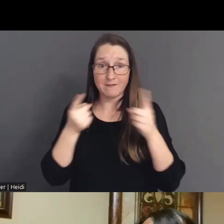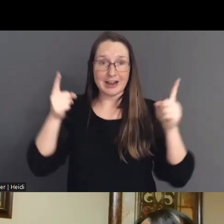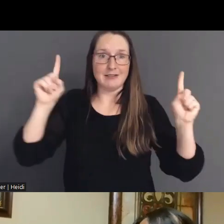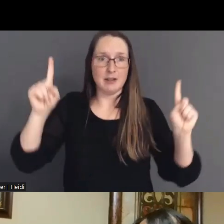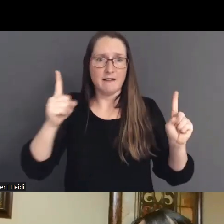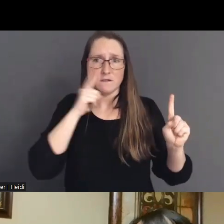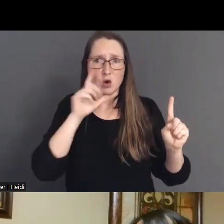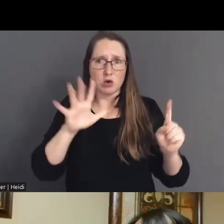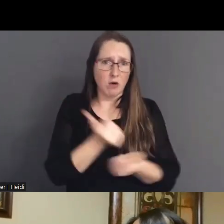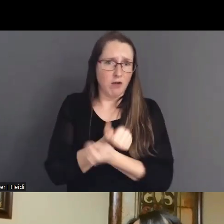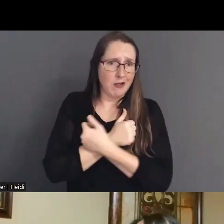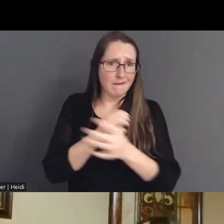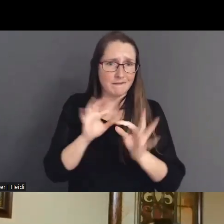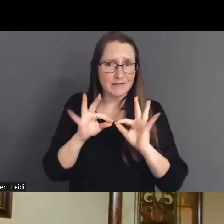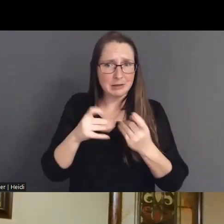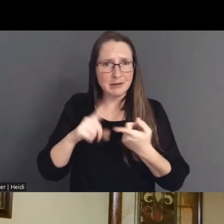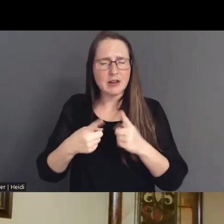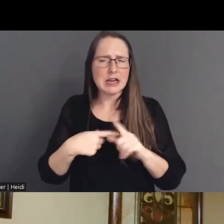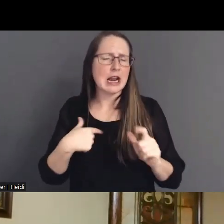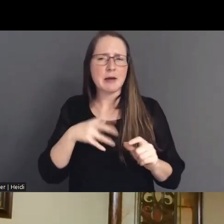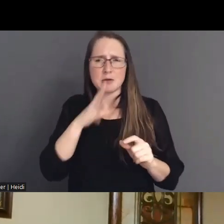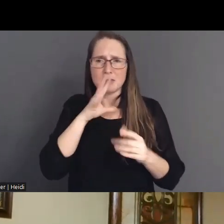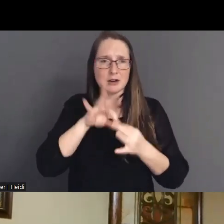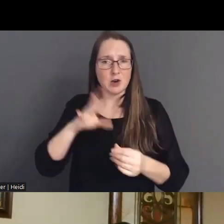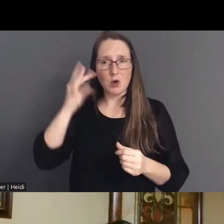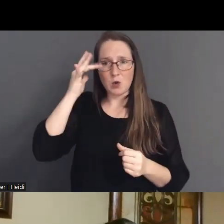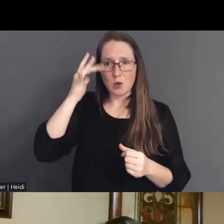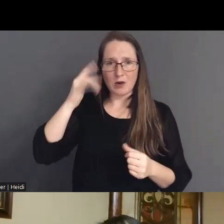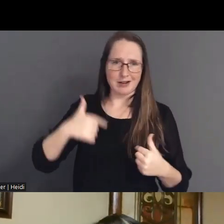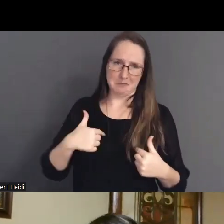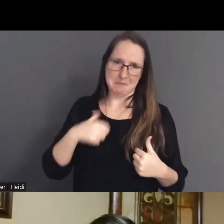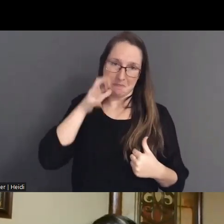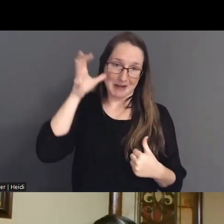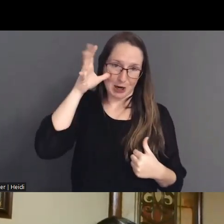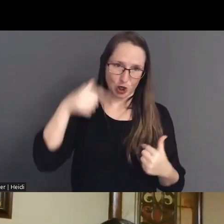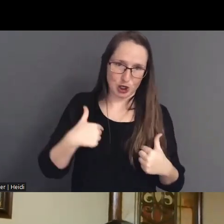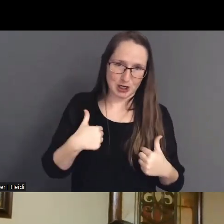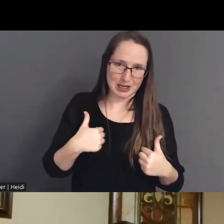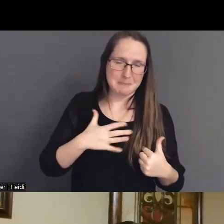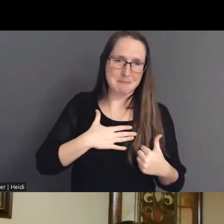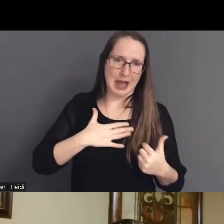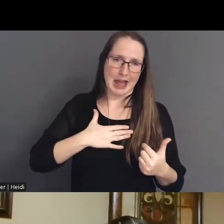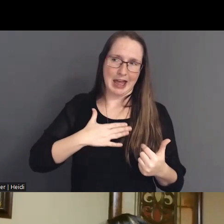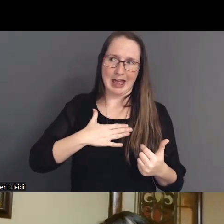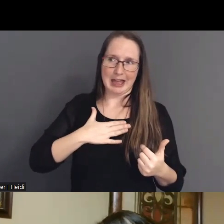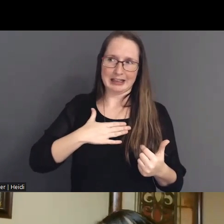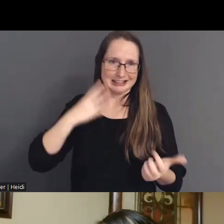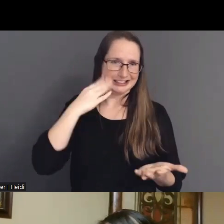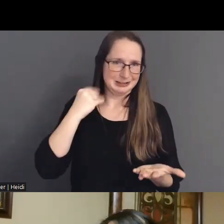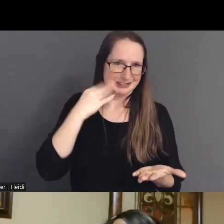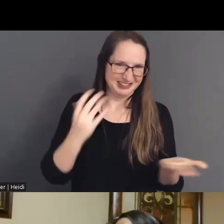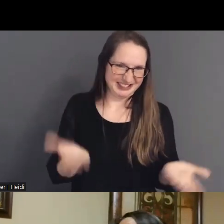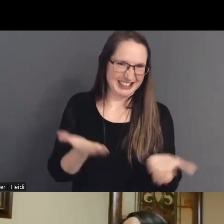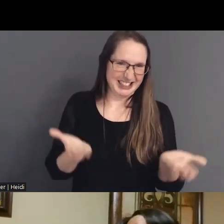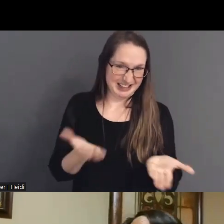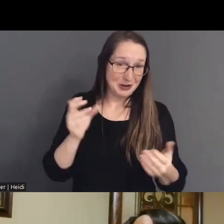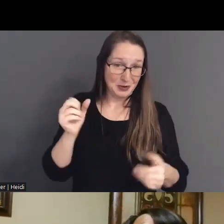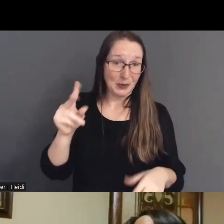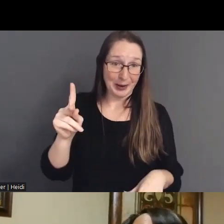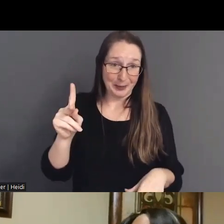your loved one, and I'm speaking of this because I'm a parent, so this is where my experience is,